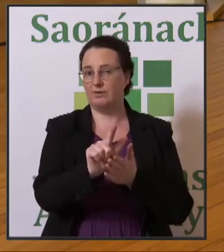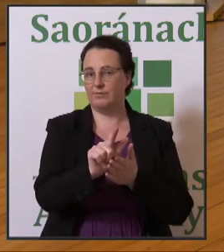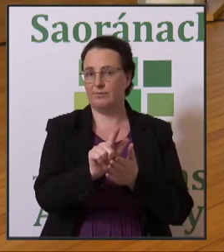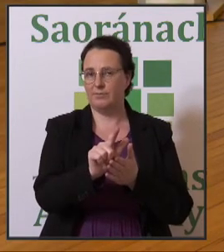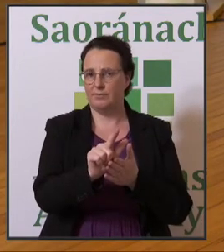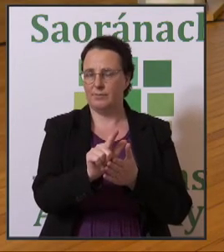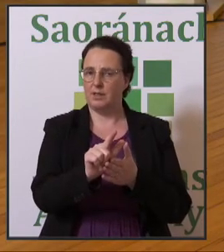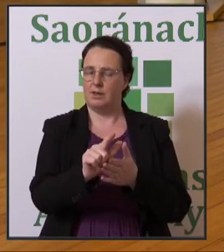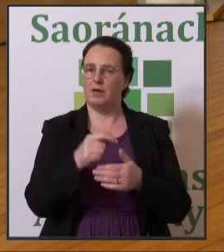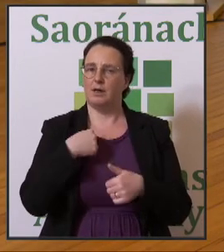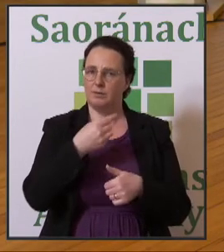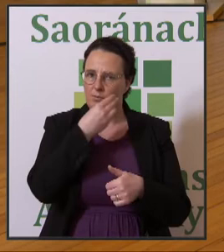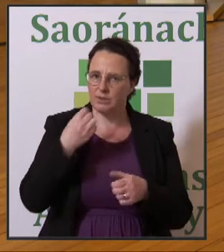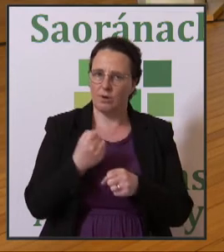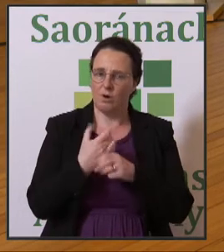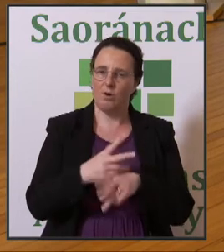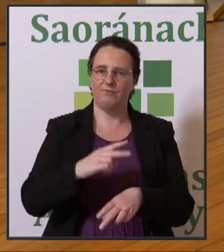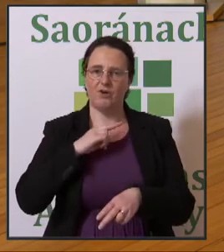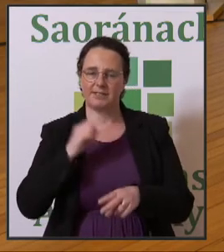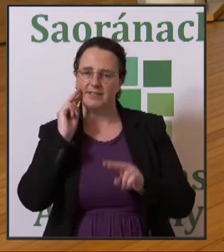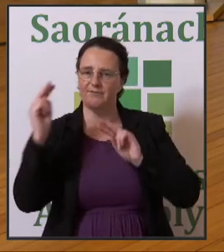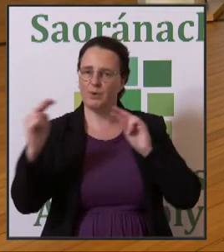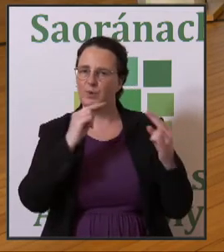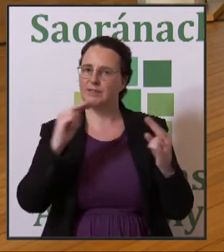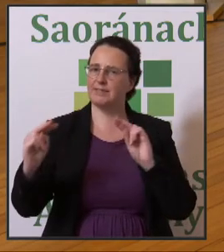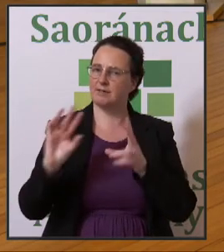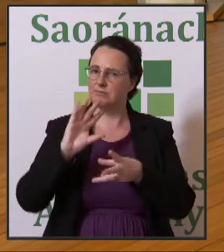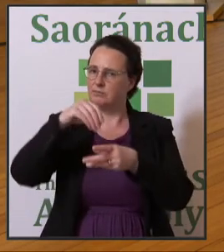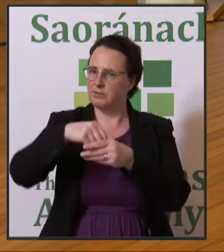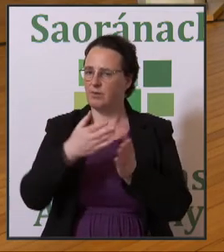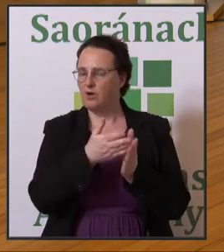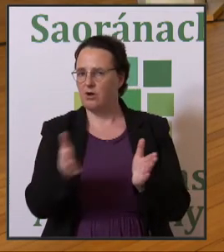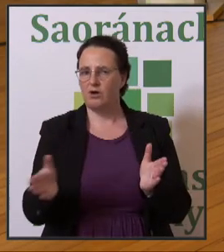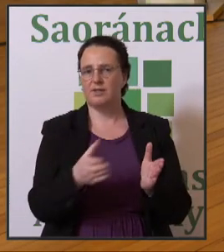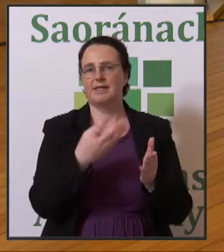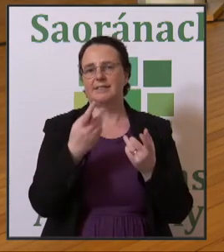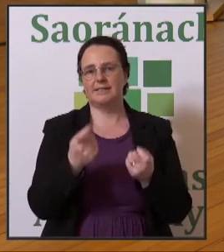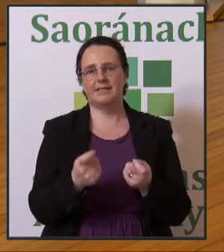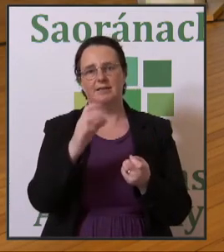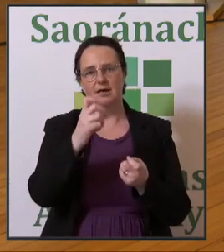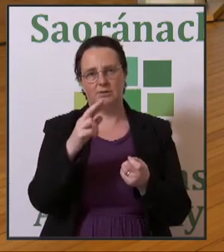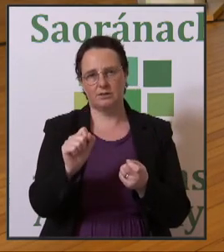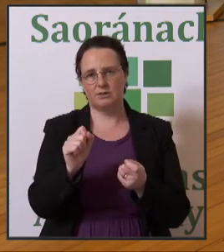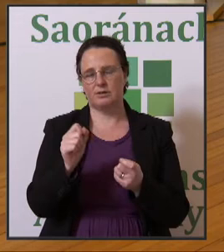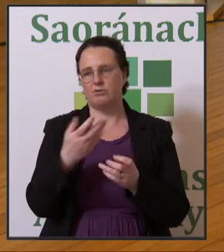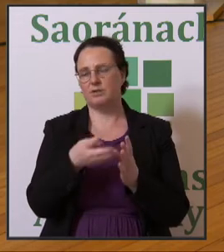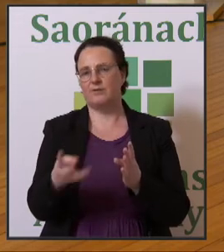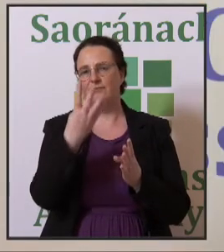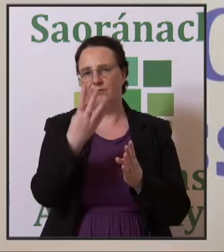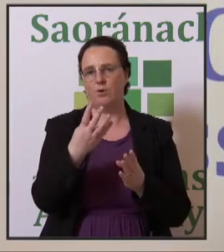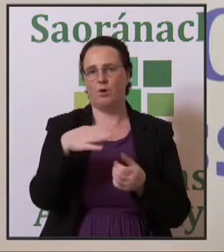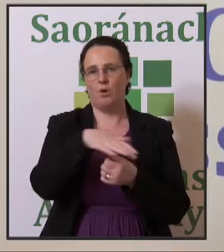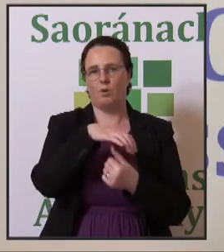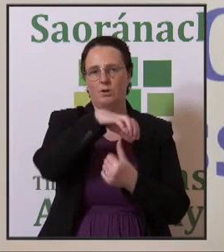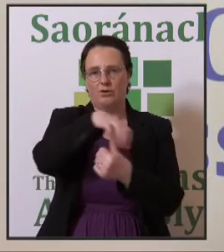all voices and perspectives are heard from our sitting councillors across the four local authorities